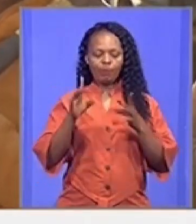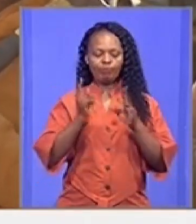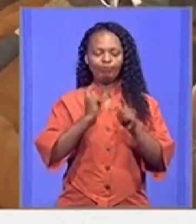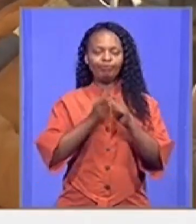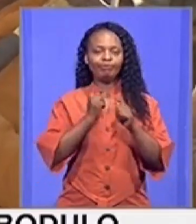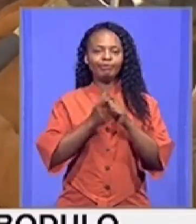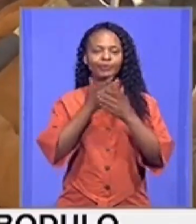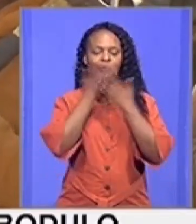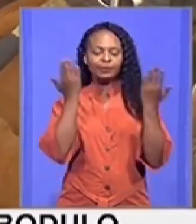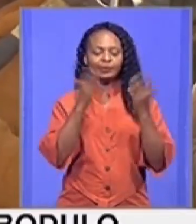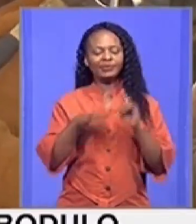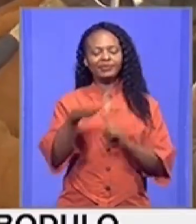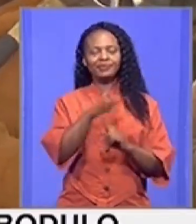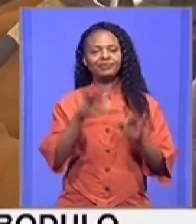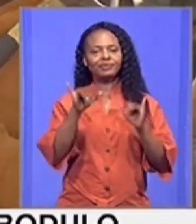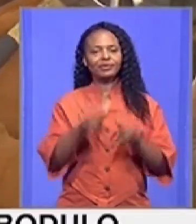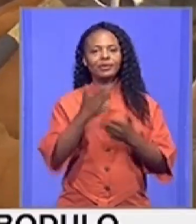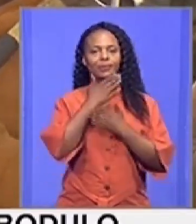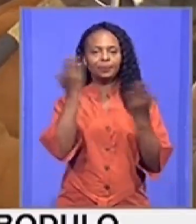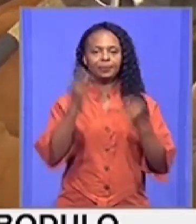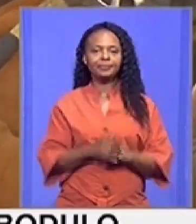ikutlwa ba nyahladitswe ke masepala.